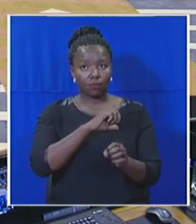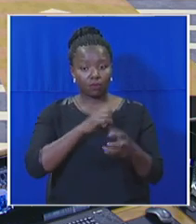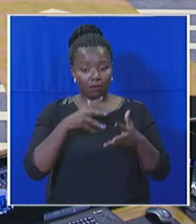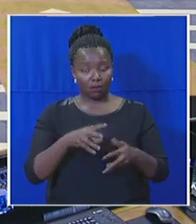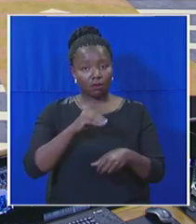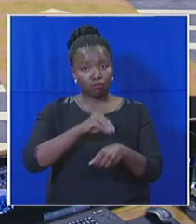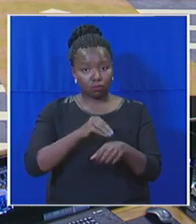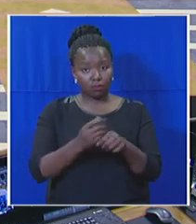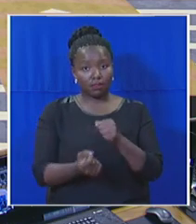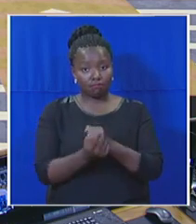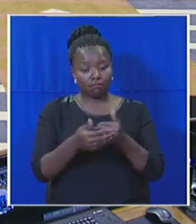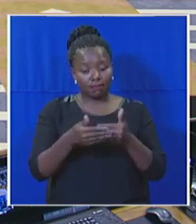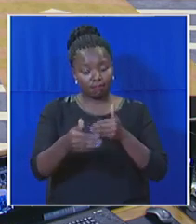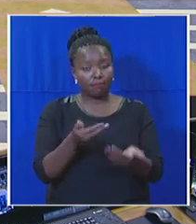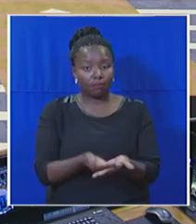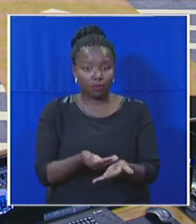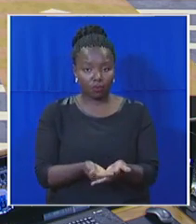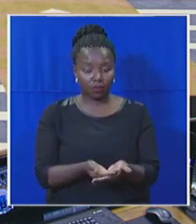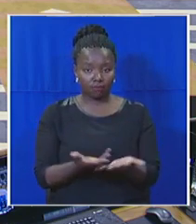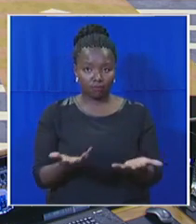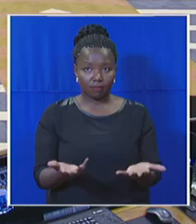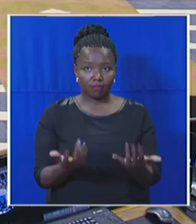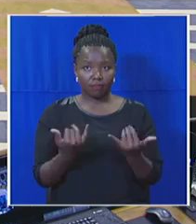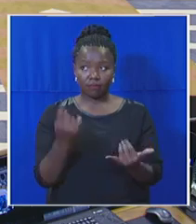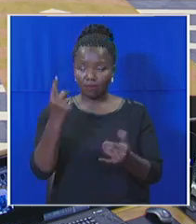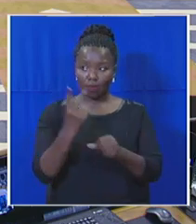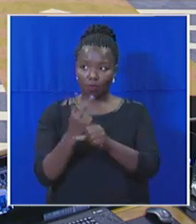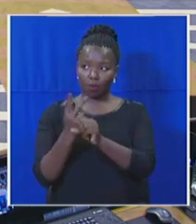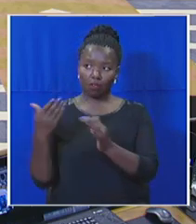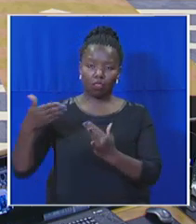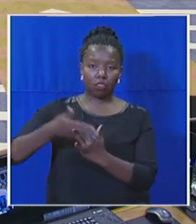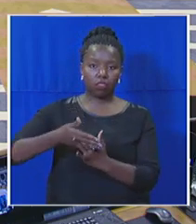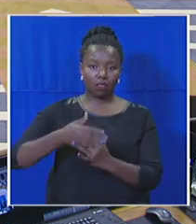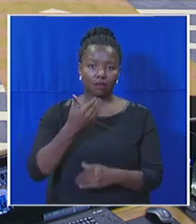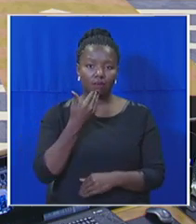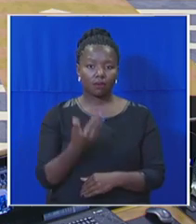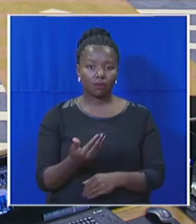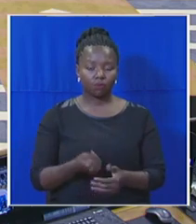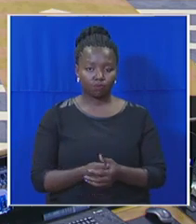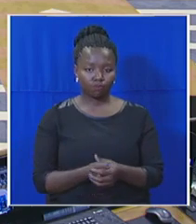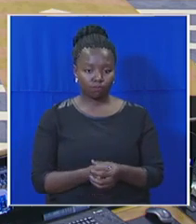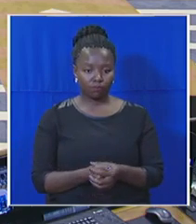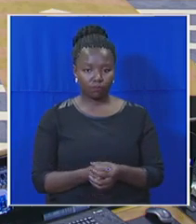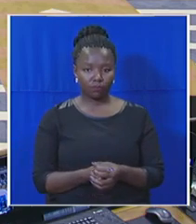problem moving forward with them interrupting us. Thank you.